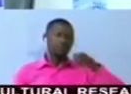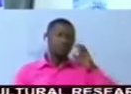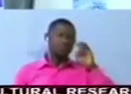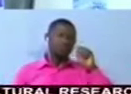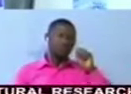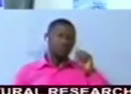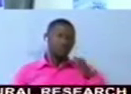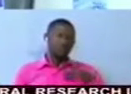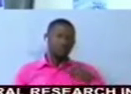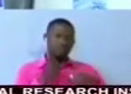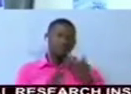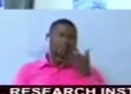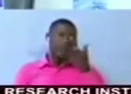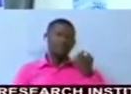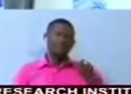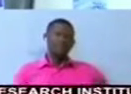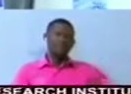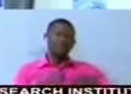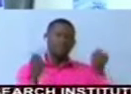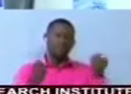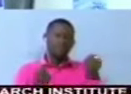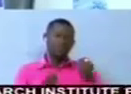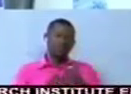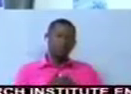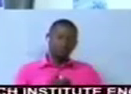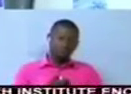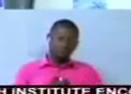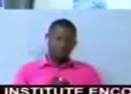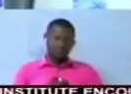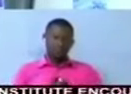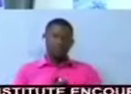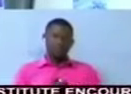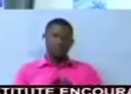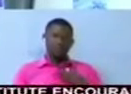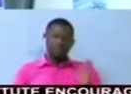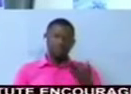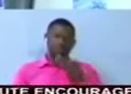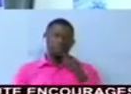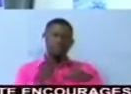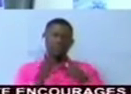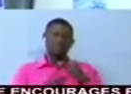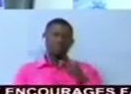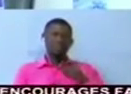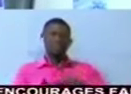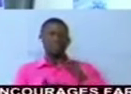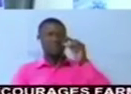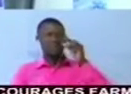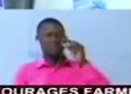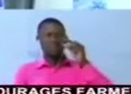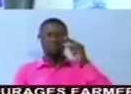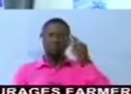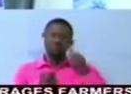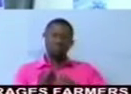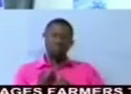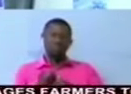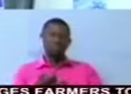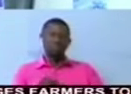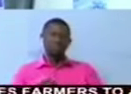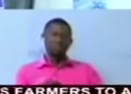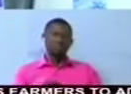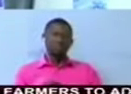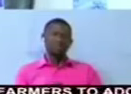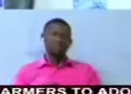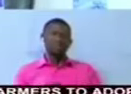was also paid. Koku itam dem for two some months rek. He went for 2 months. 1, 2, 3 sitting